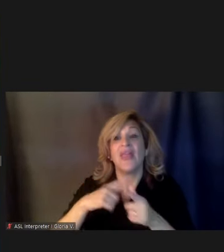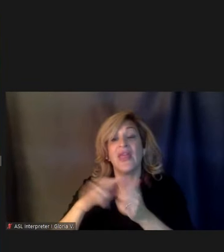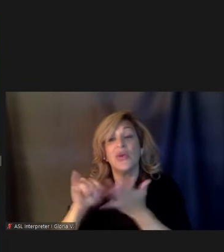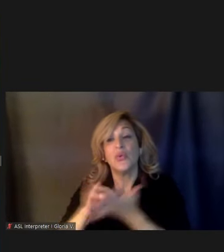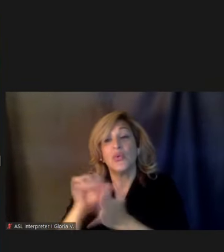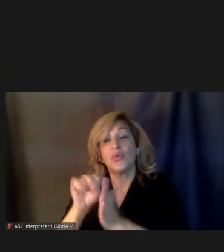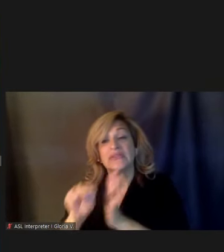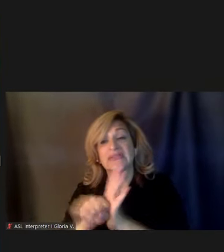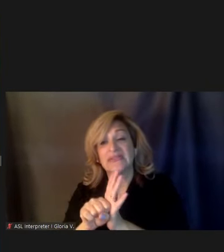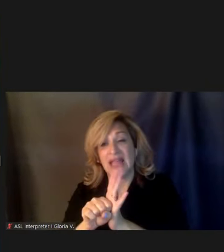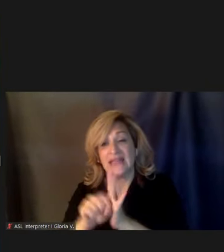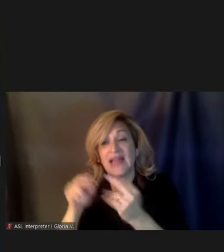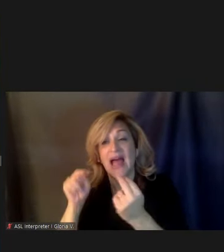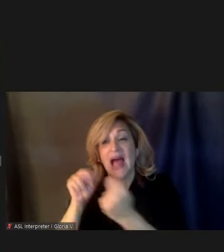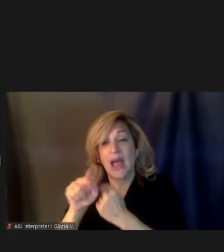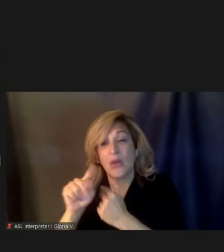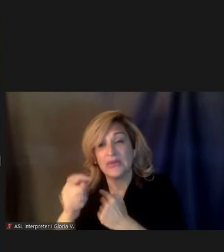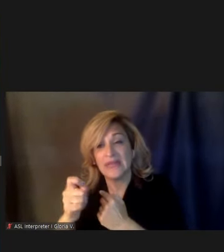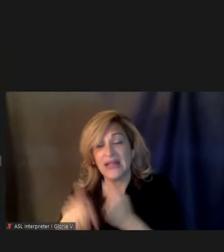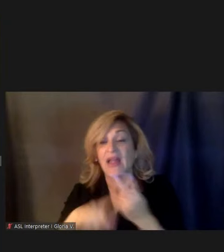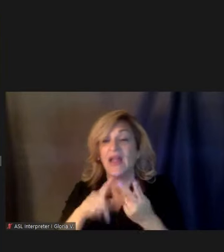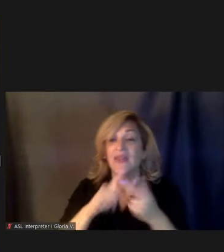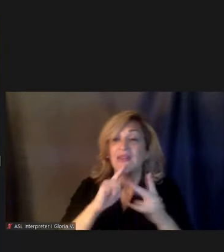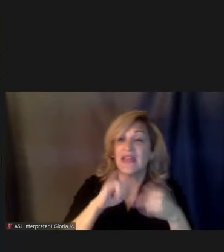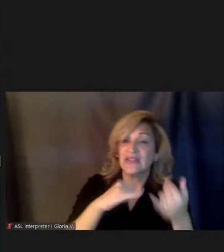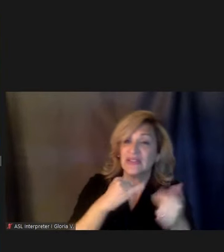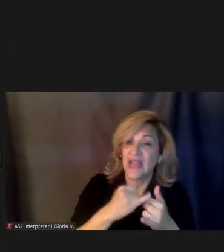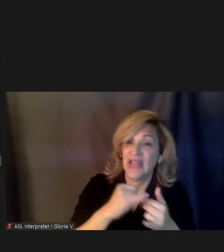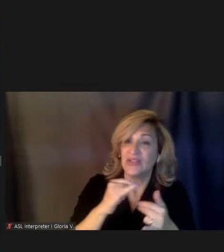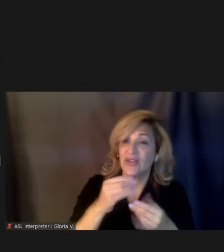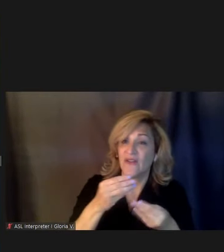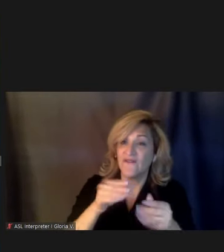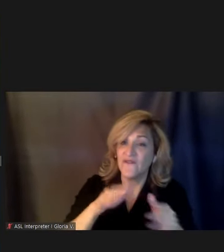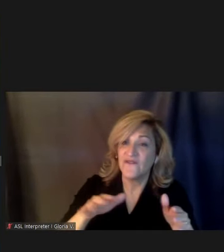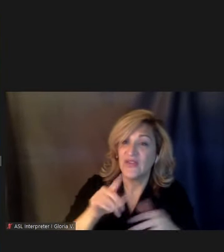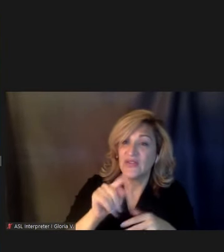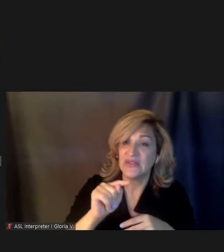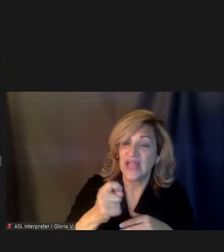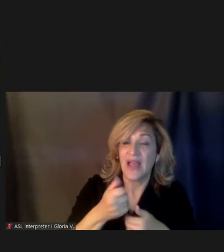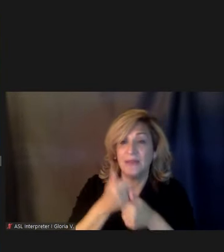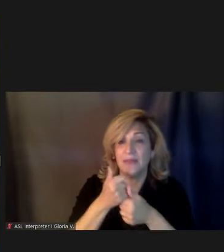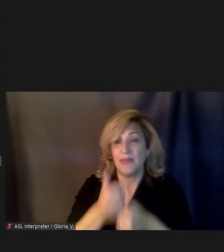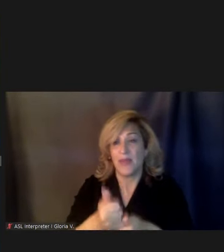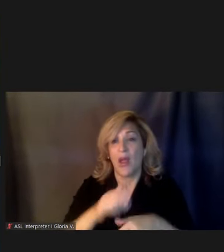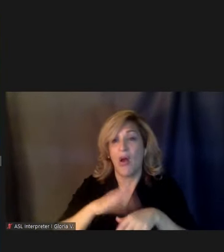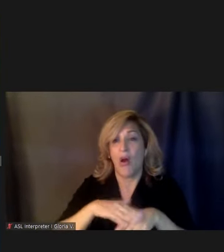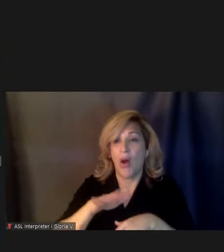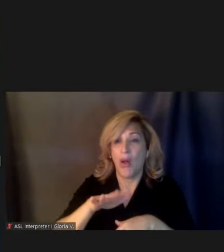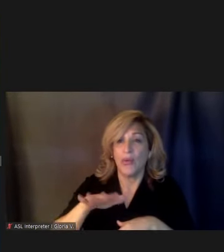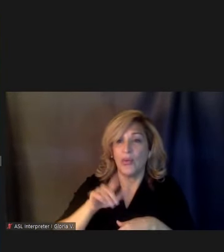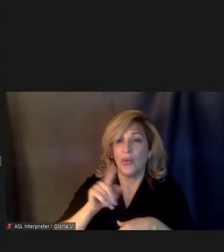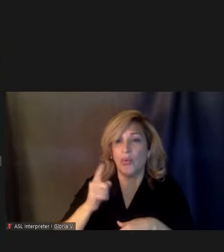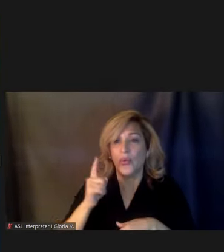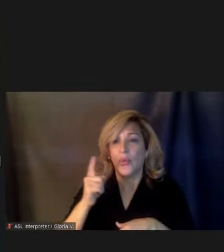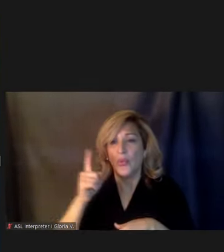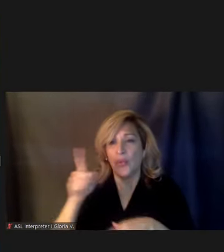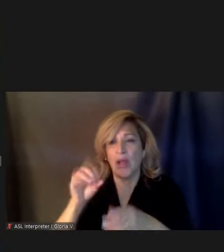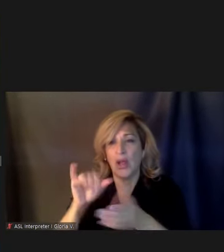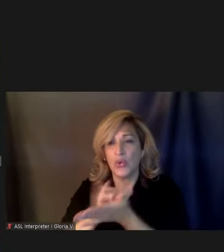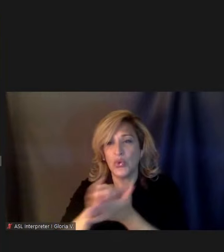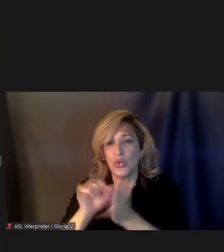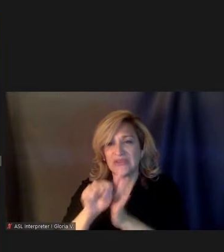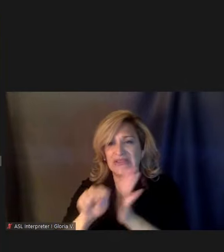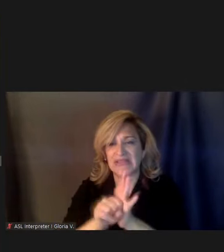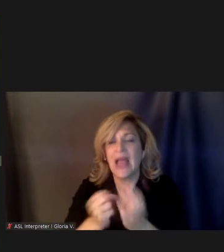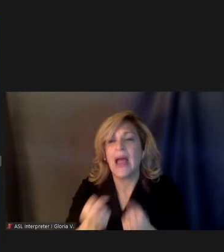use tax. Then there's the IFTA, International Fuel Tax, which is apportioned based on miles traveled within New York State, and the IRP, the